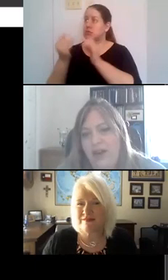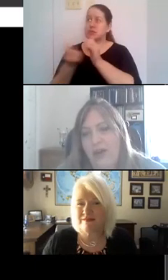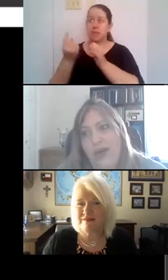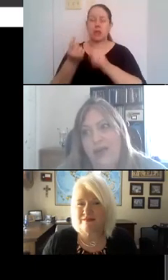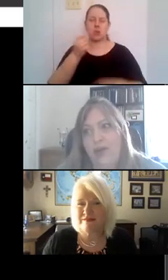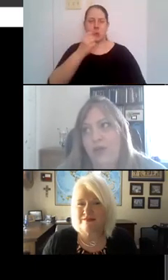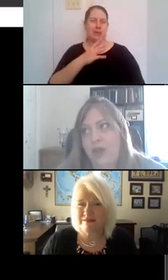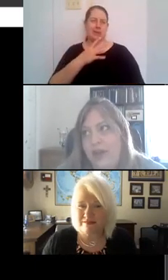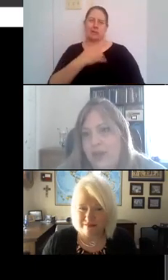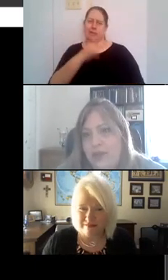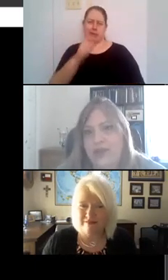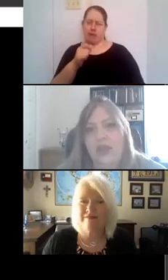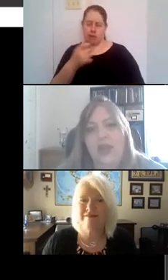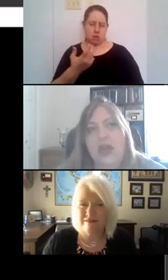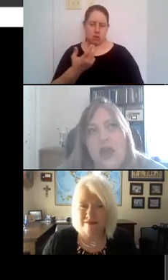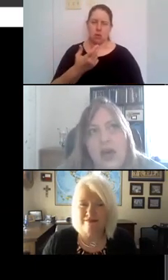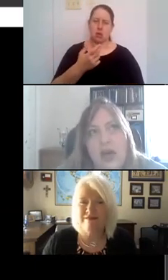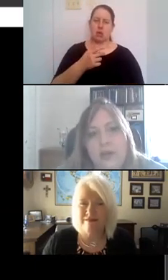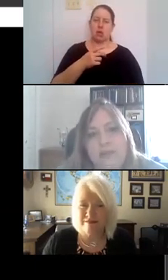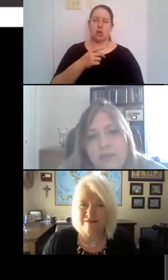on that and go, well, I don't know if you'll like this. And